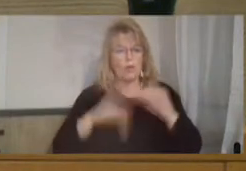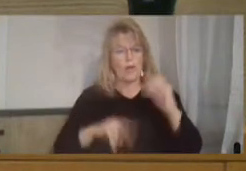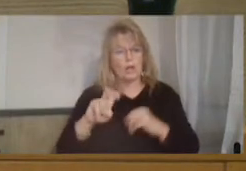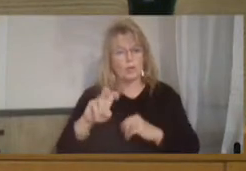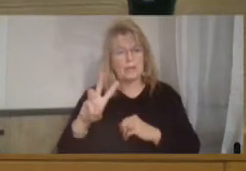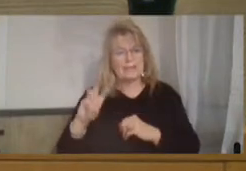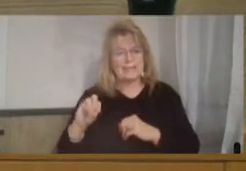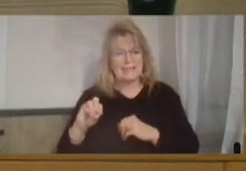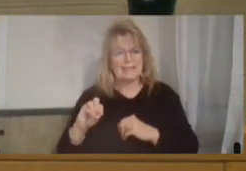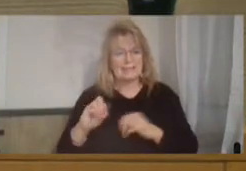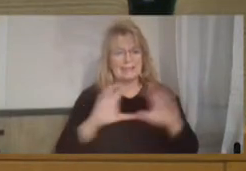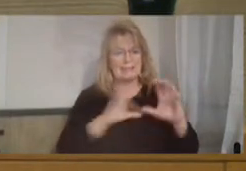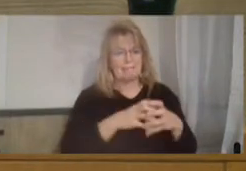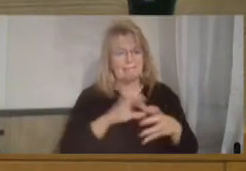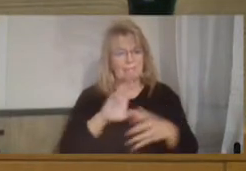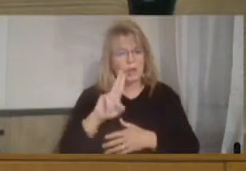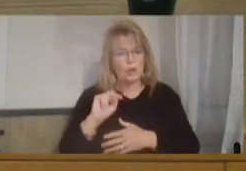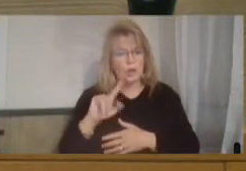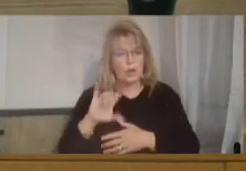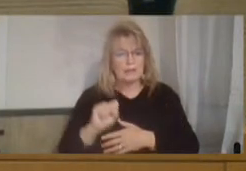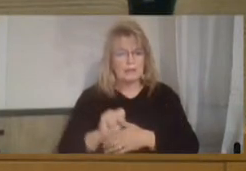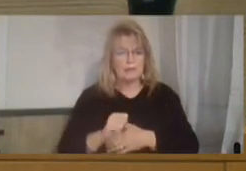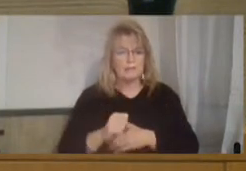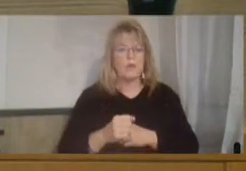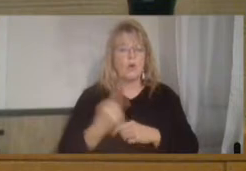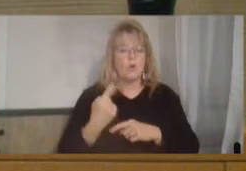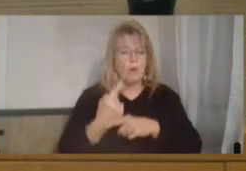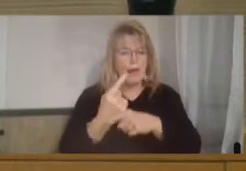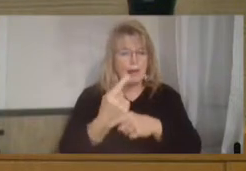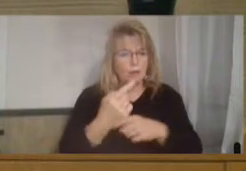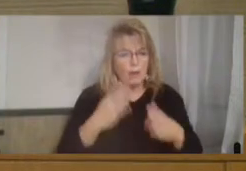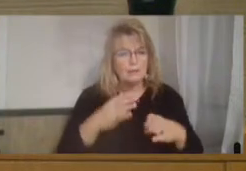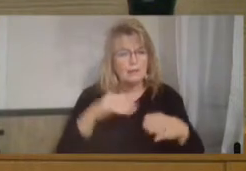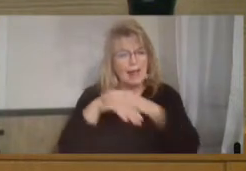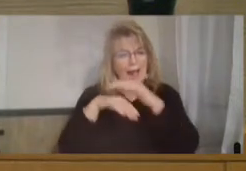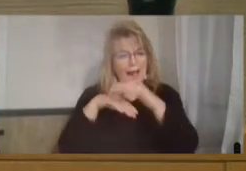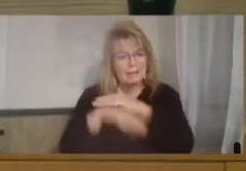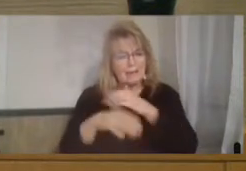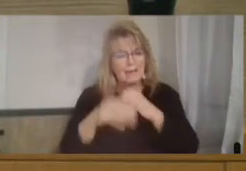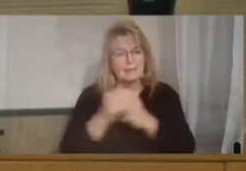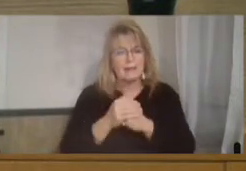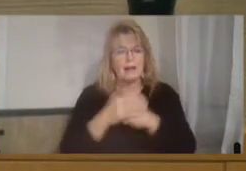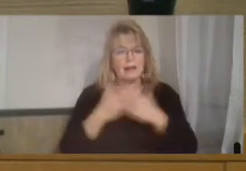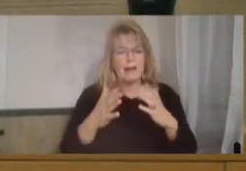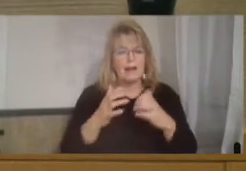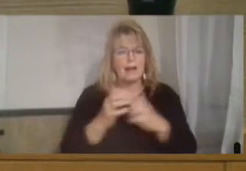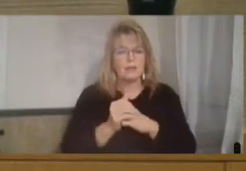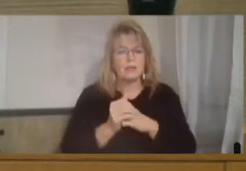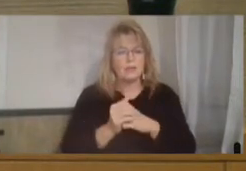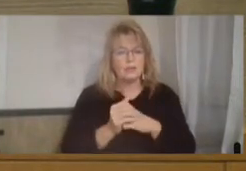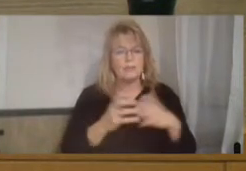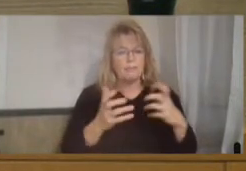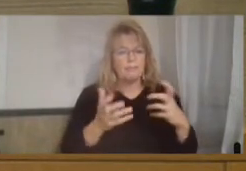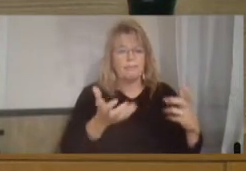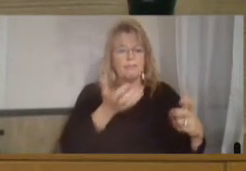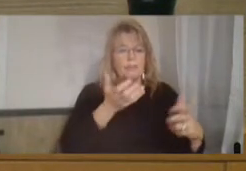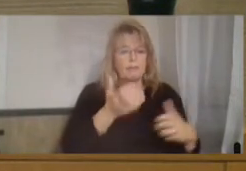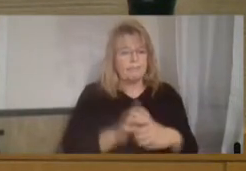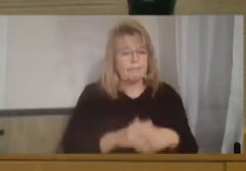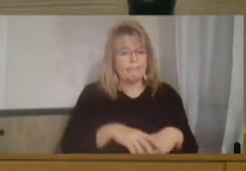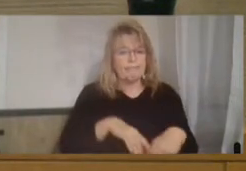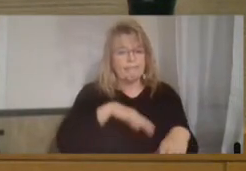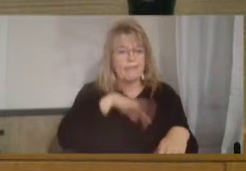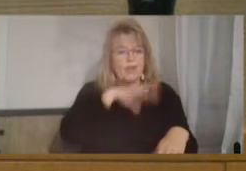units. It provides regular resident access. It allows garbage removal, moving vans, service trucks,